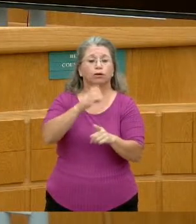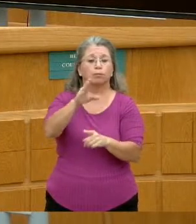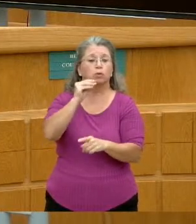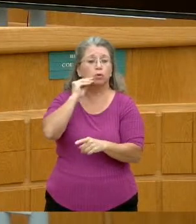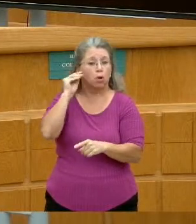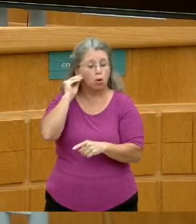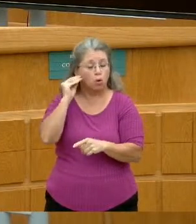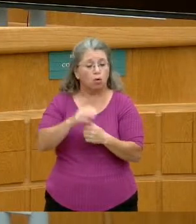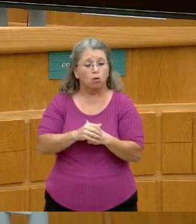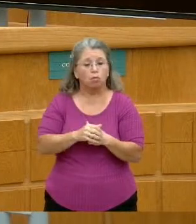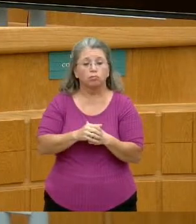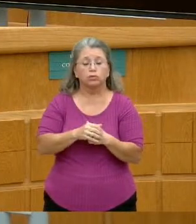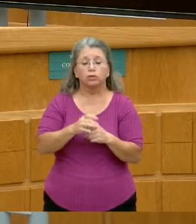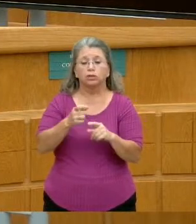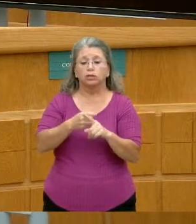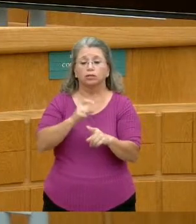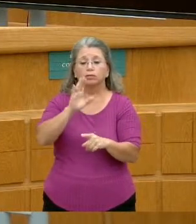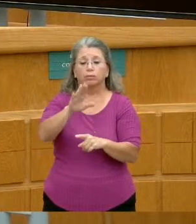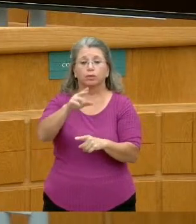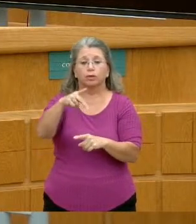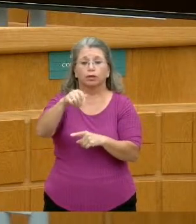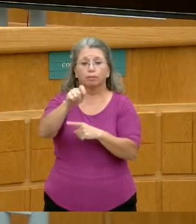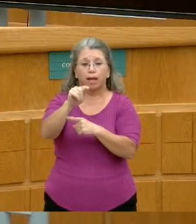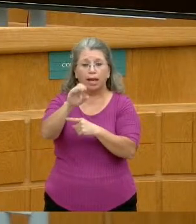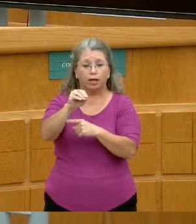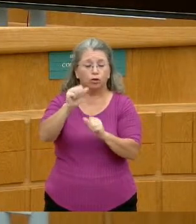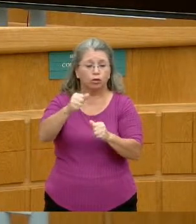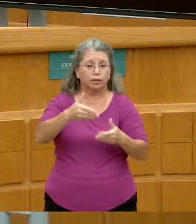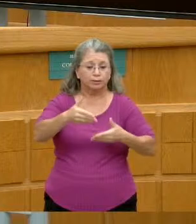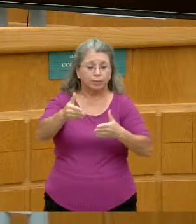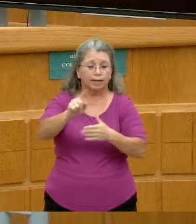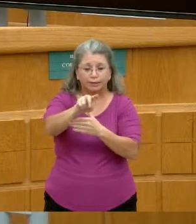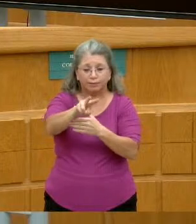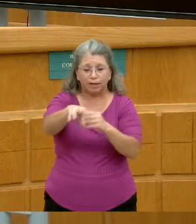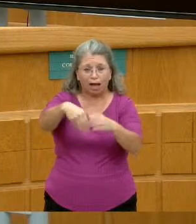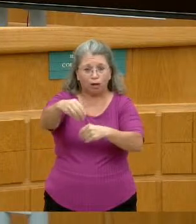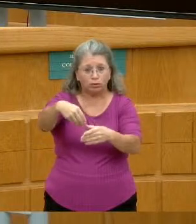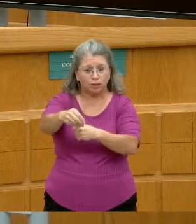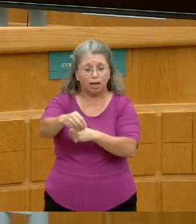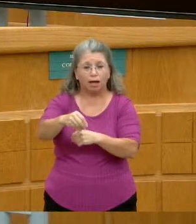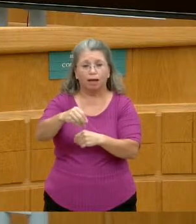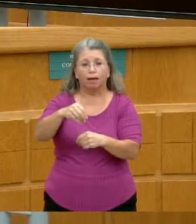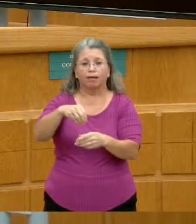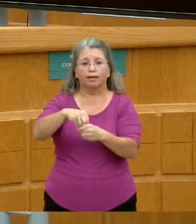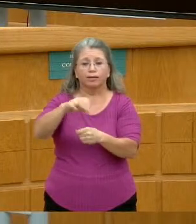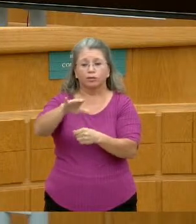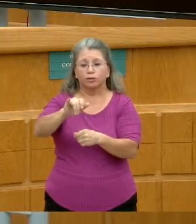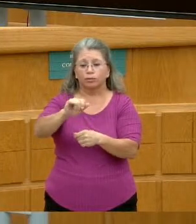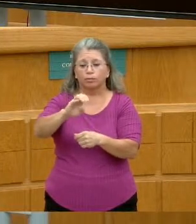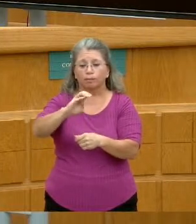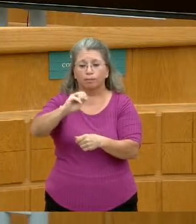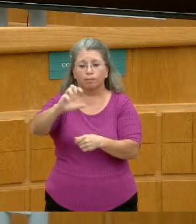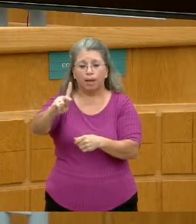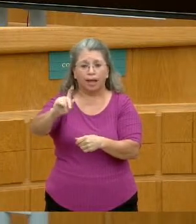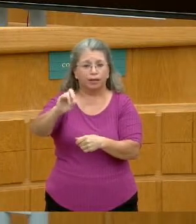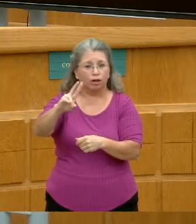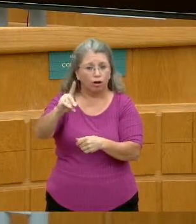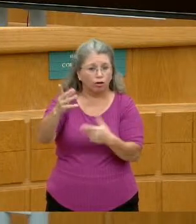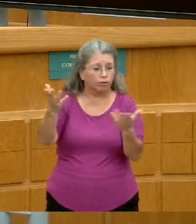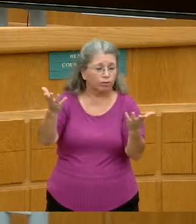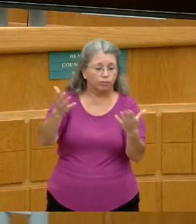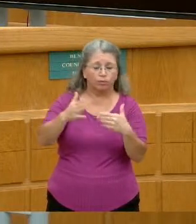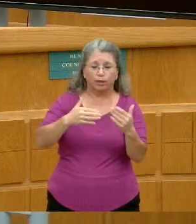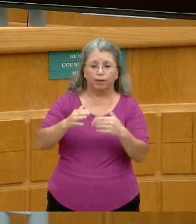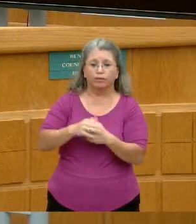You can do it from the comfort of your patio if you take your television outside, or in your backyard, or wherever, and that is